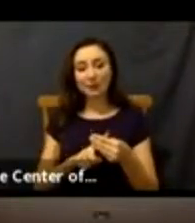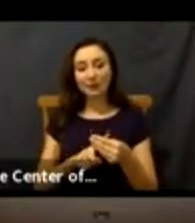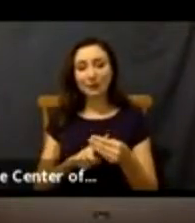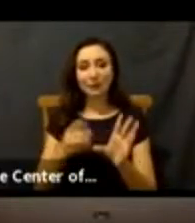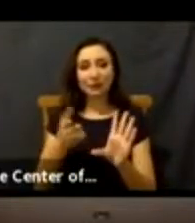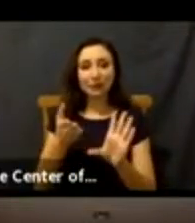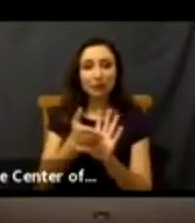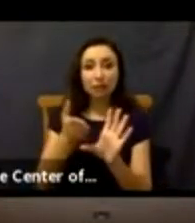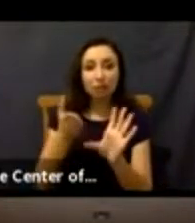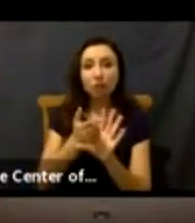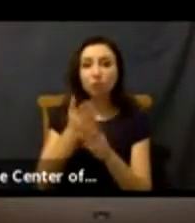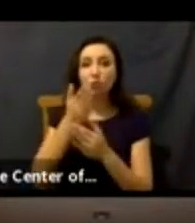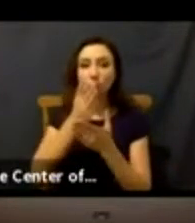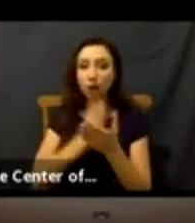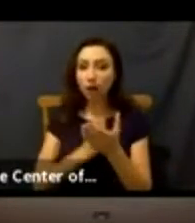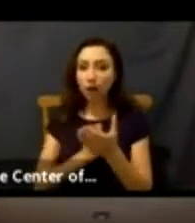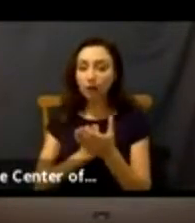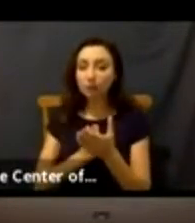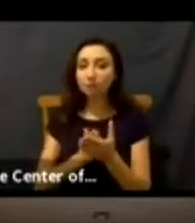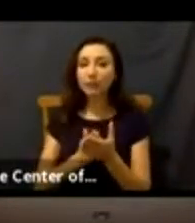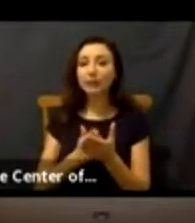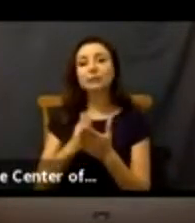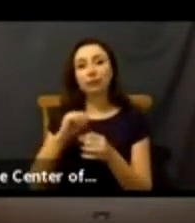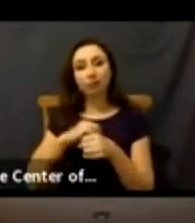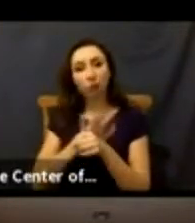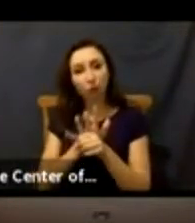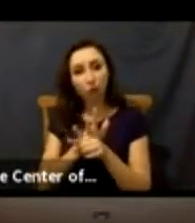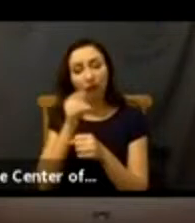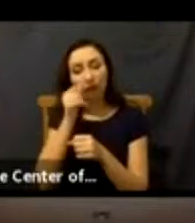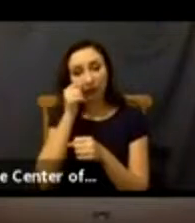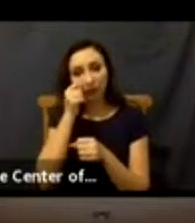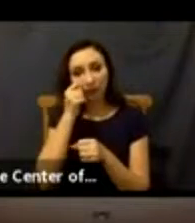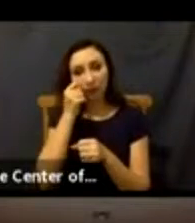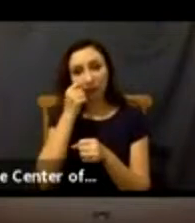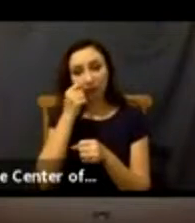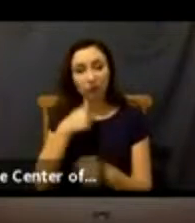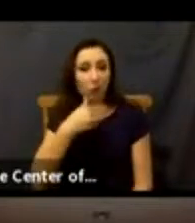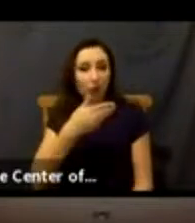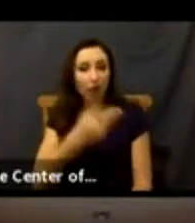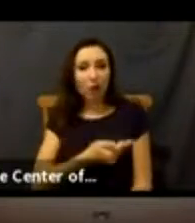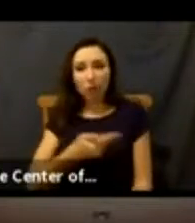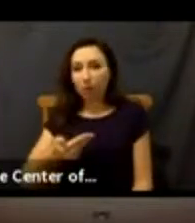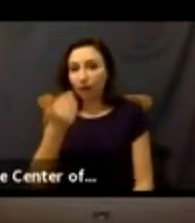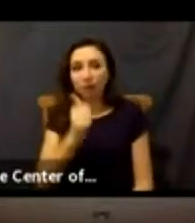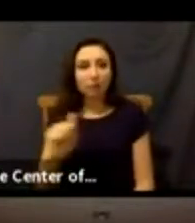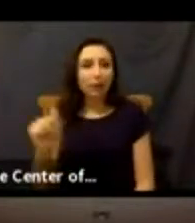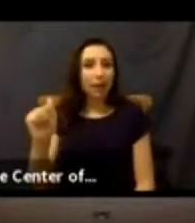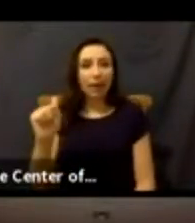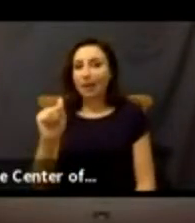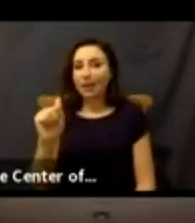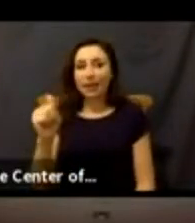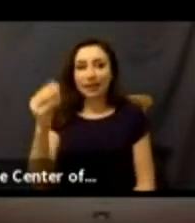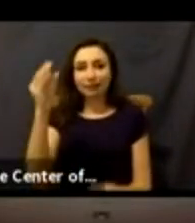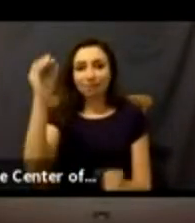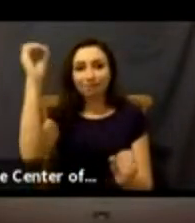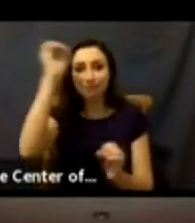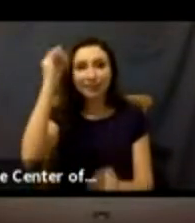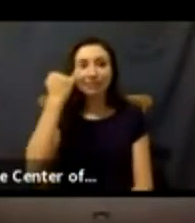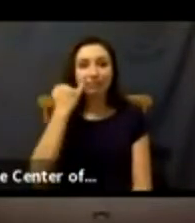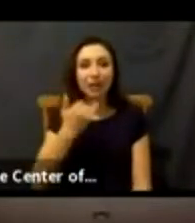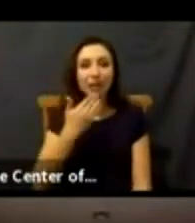psychiatric aspects of the pandemic. And I'll welcome certainly any input if that's a good idea, bad